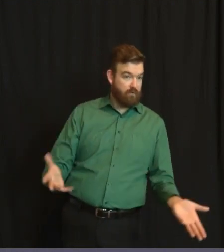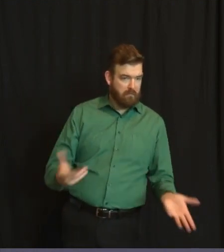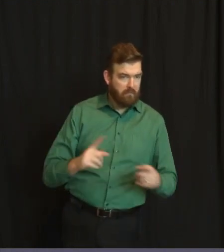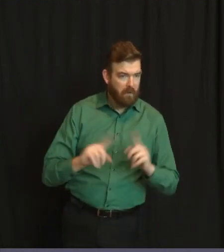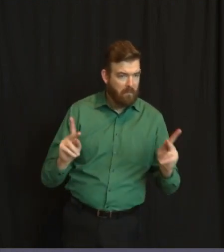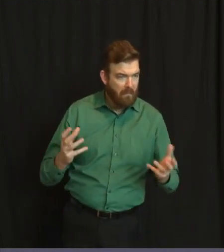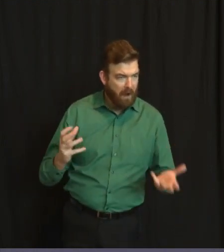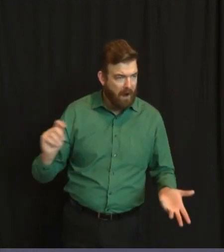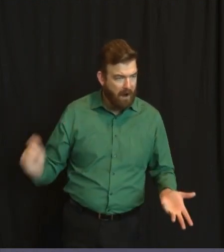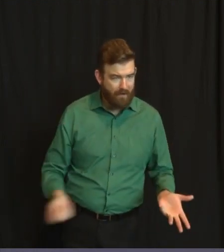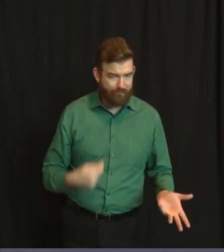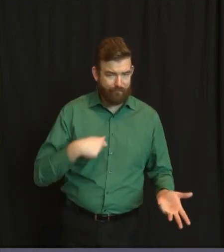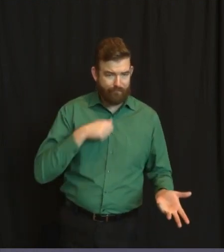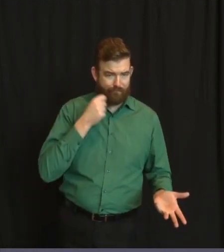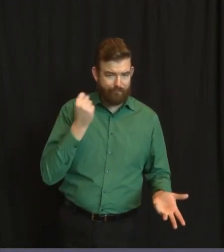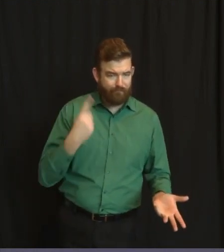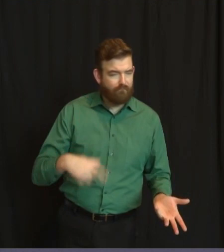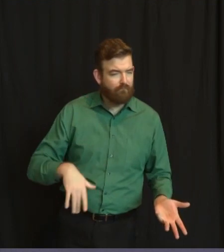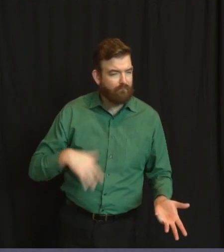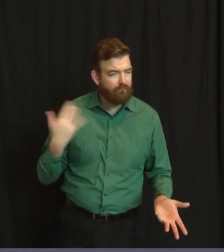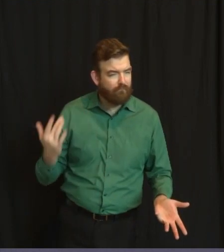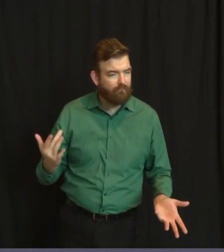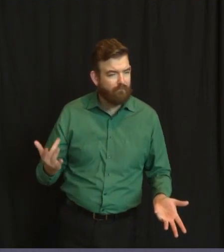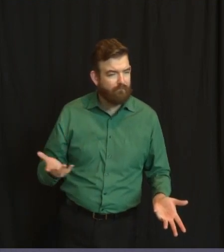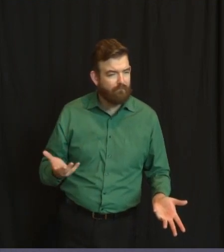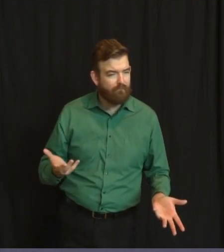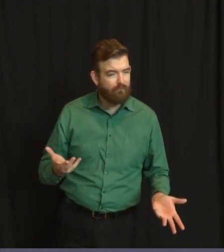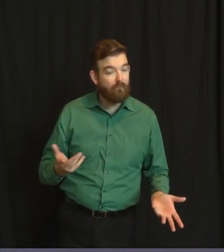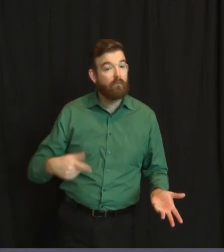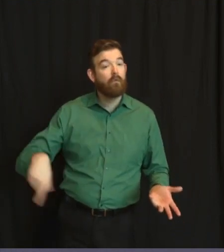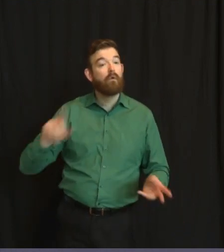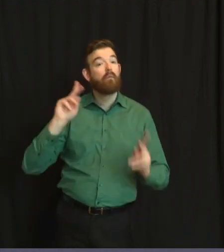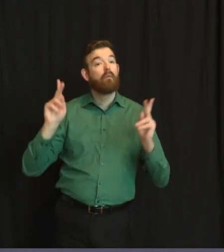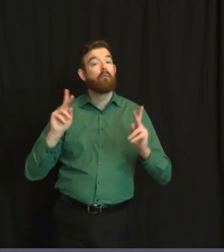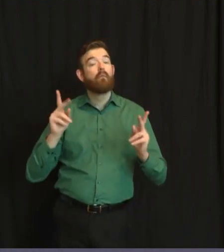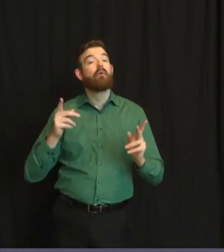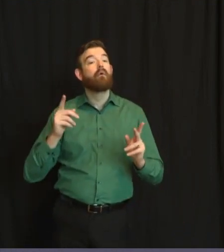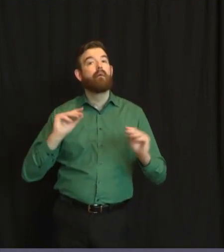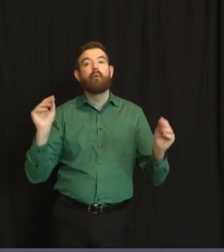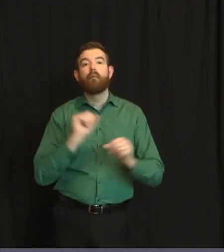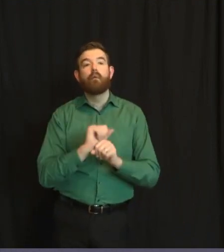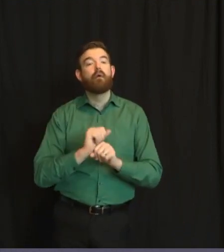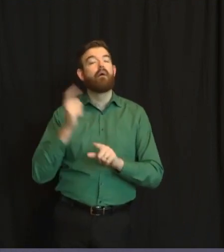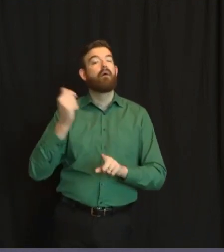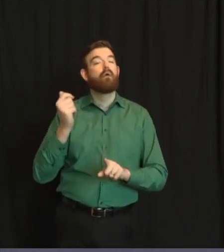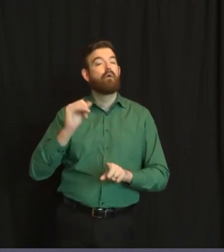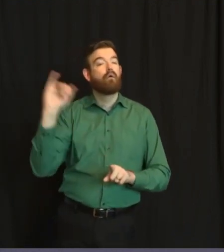Do you think there'll be enough money to cover unemployment insurance, or will you have to turn to federal aid at all if that's possible?